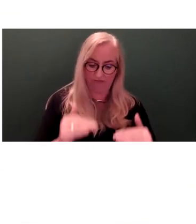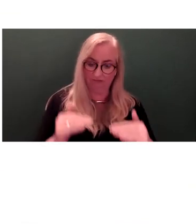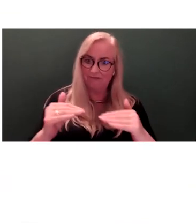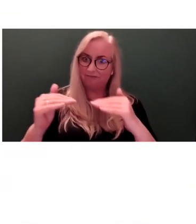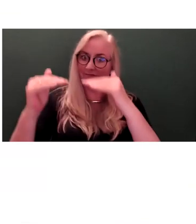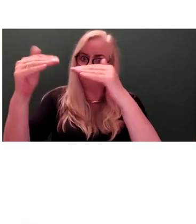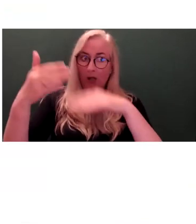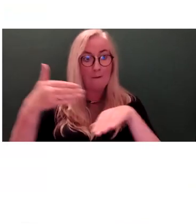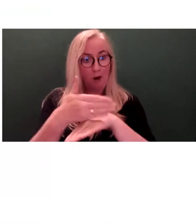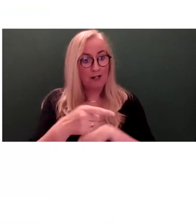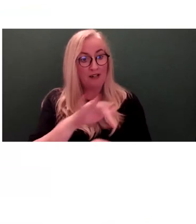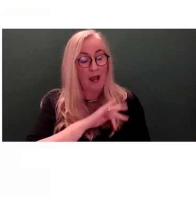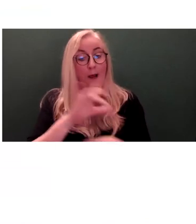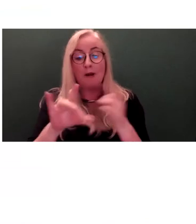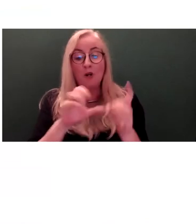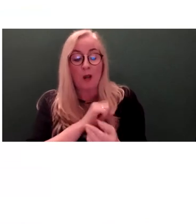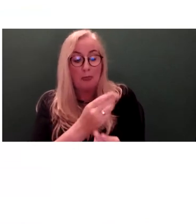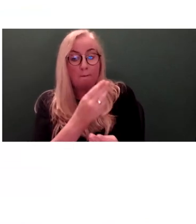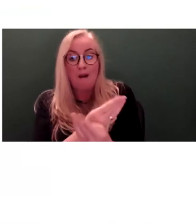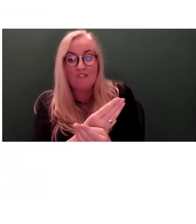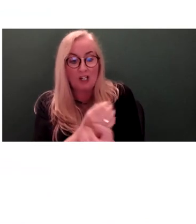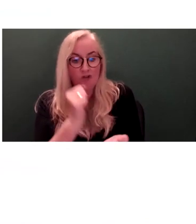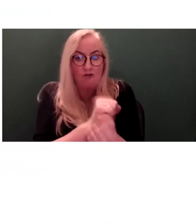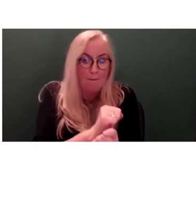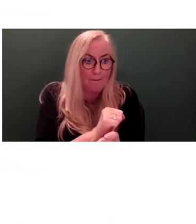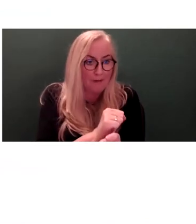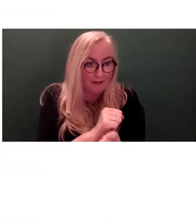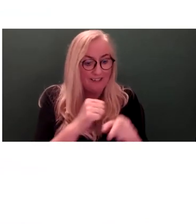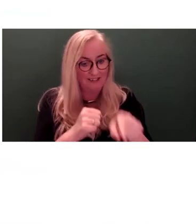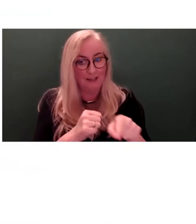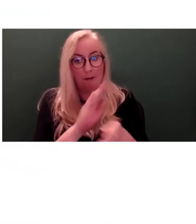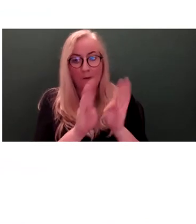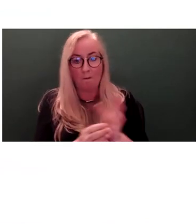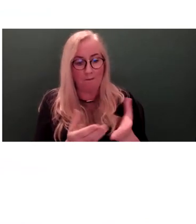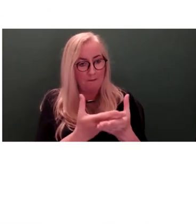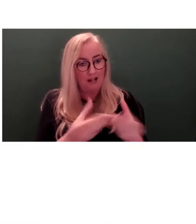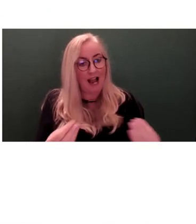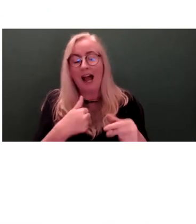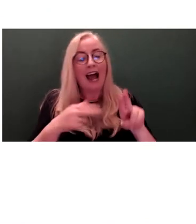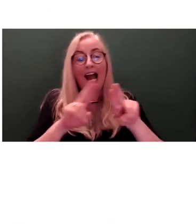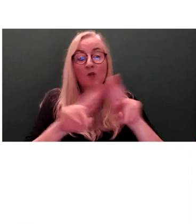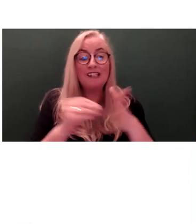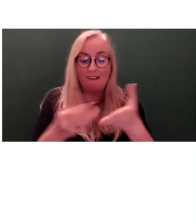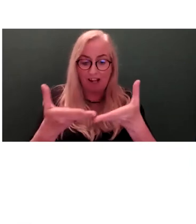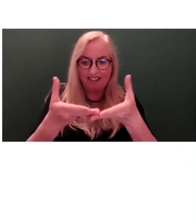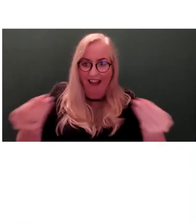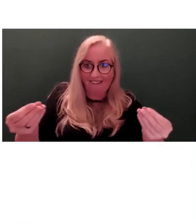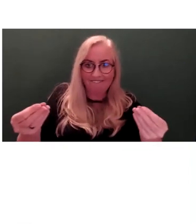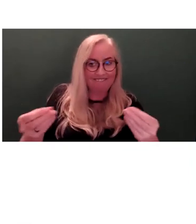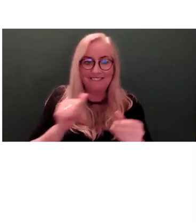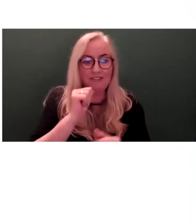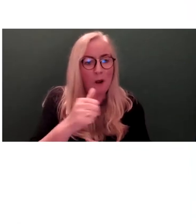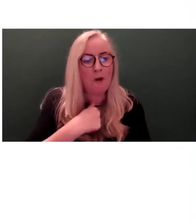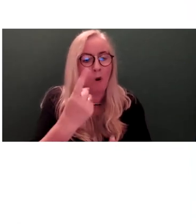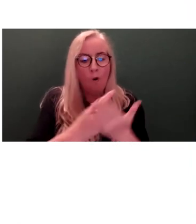then that poverty trap issue that I talked about is being eased. So I don't have solutions, I'm afraid, Aidan. All I have is a